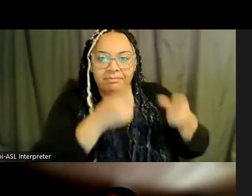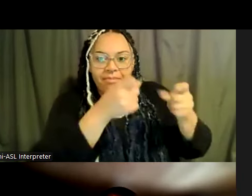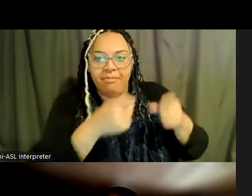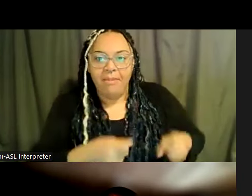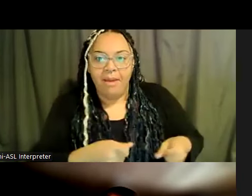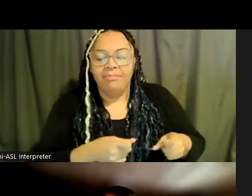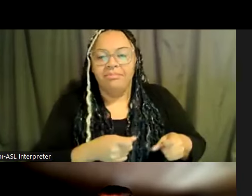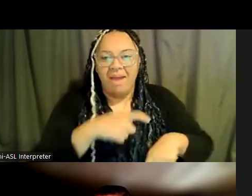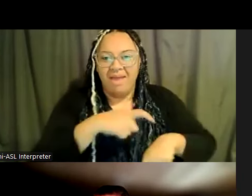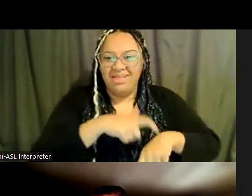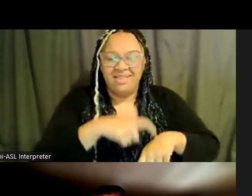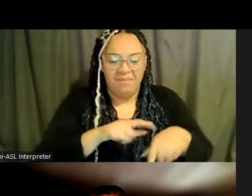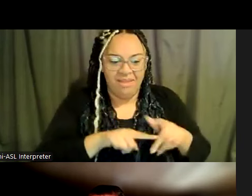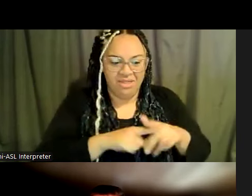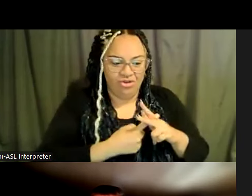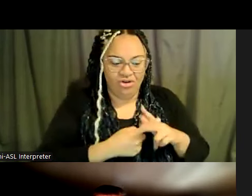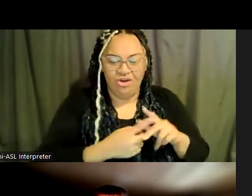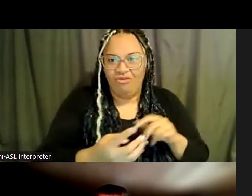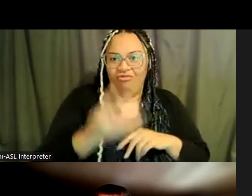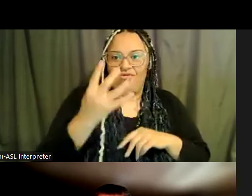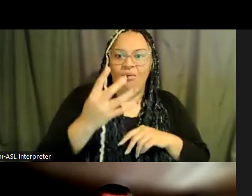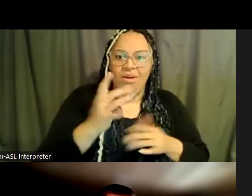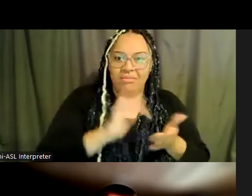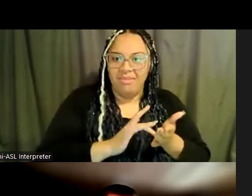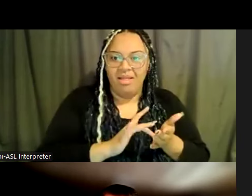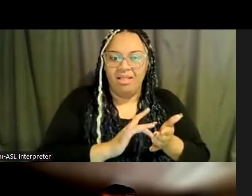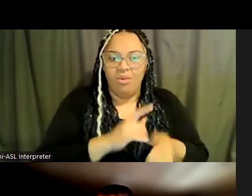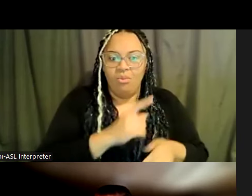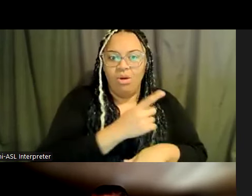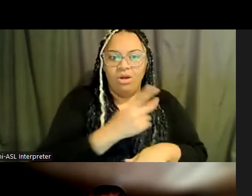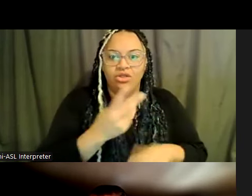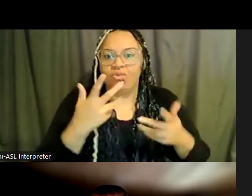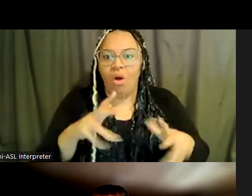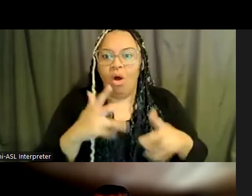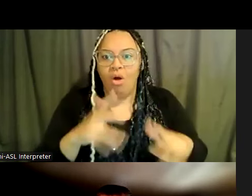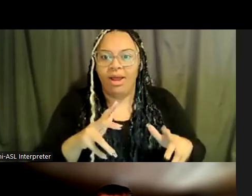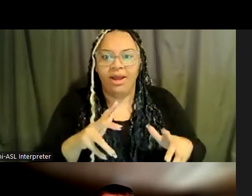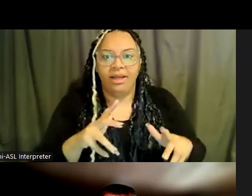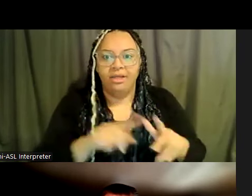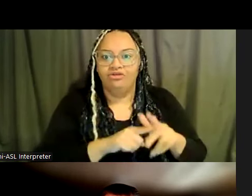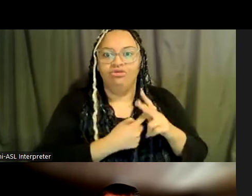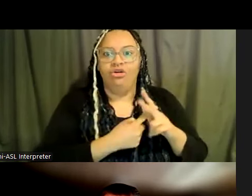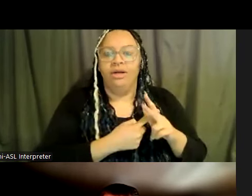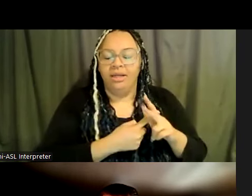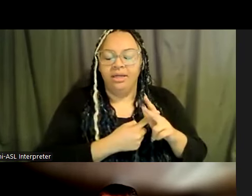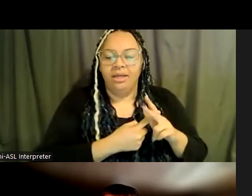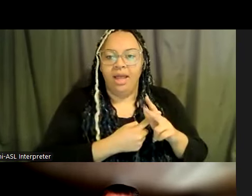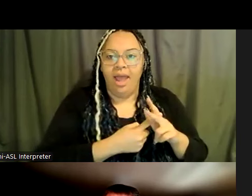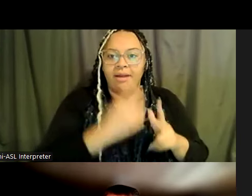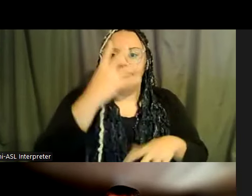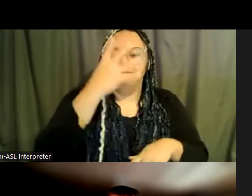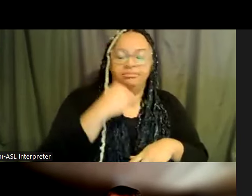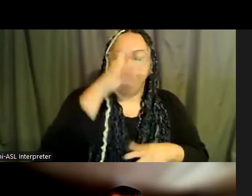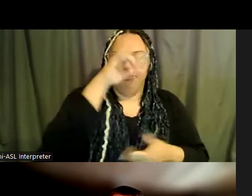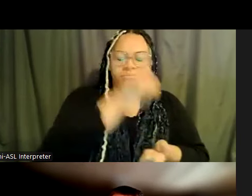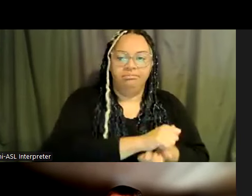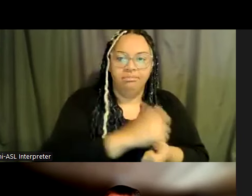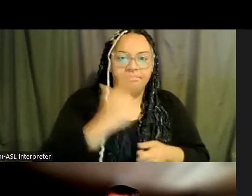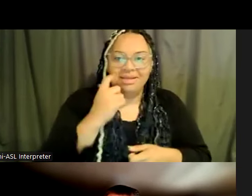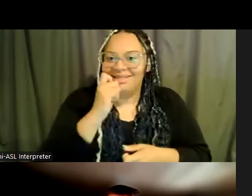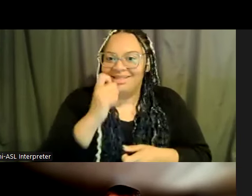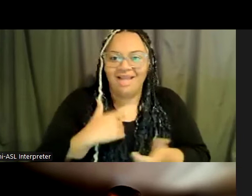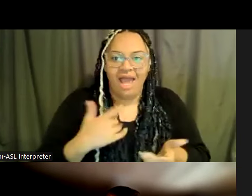pill 4 or 5, that would have been lethal. Pills 1 and 2 already kicked in and put them to sleep. So they passed out because they didn't have that level of